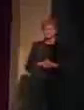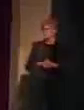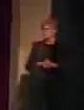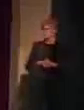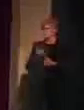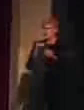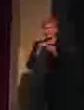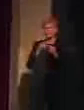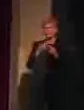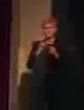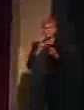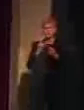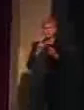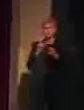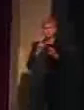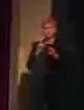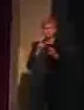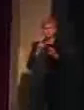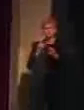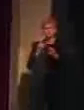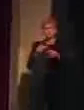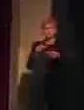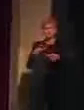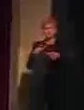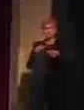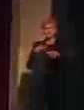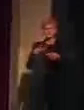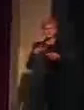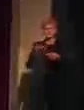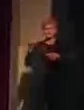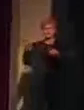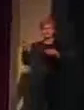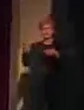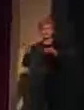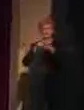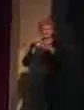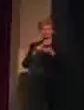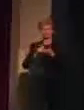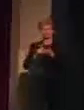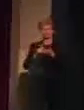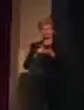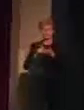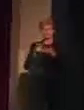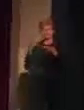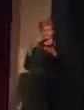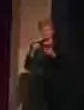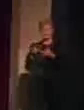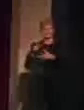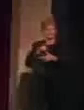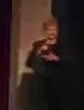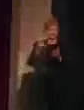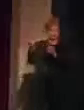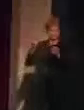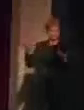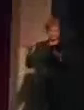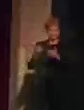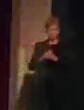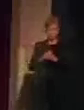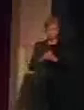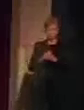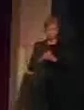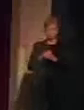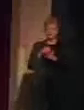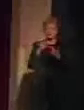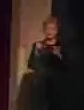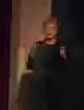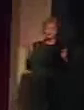One more from our audience who's in the other room, and then we're moving to in-house. There's a question about